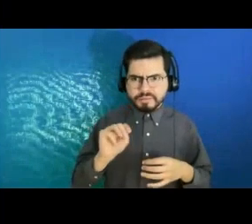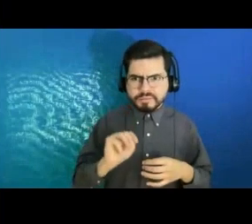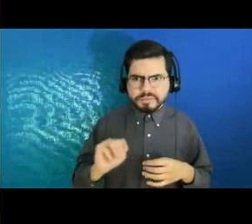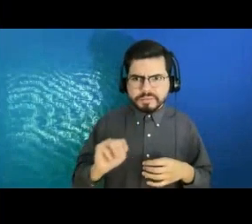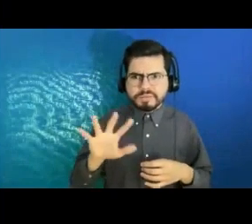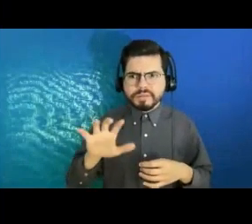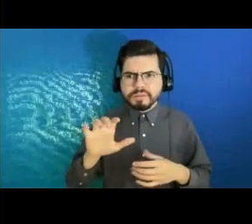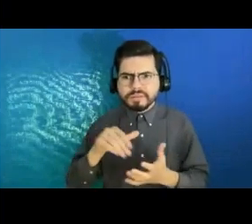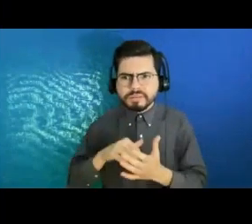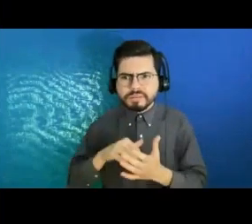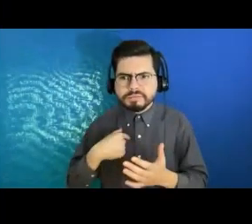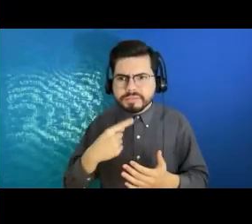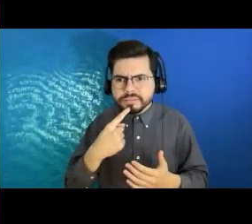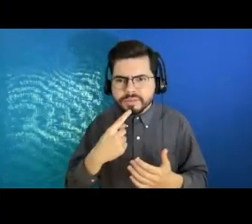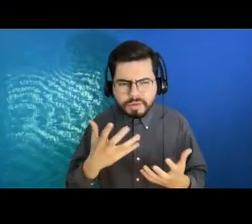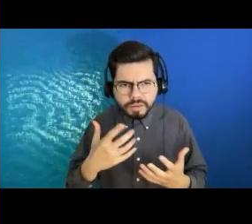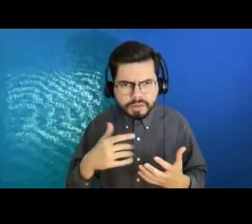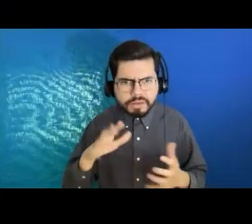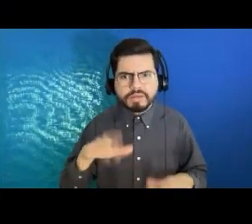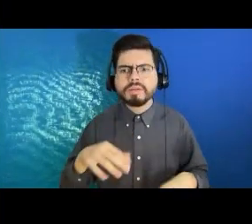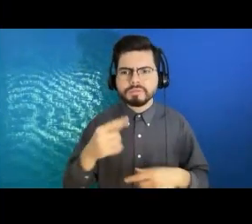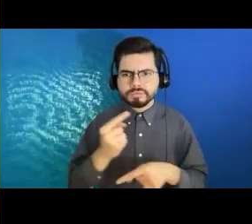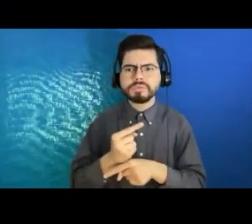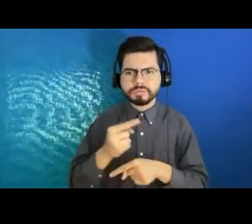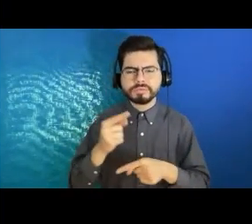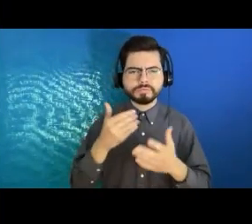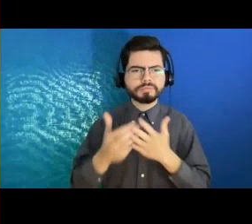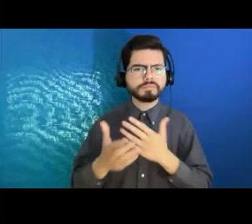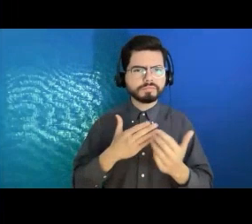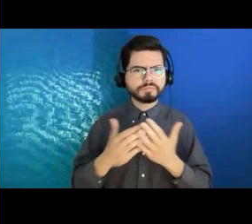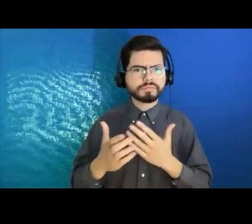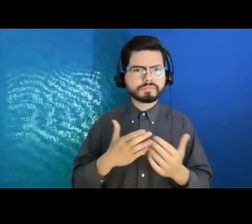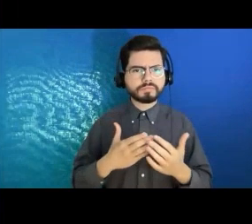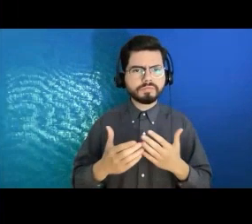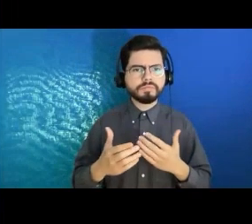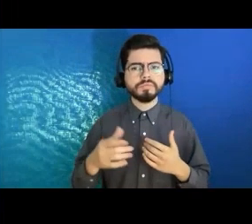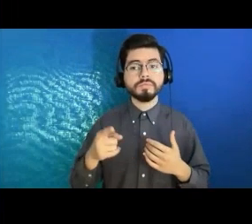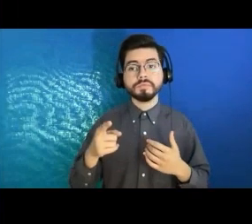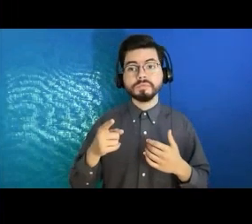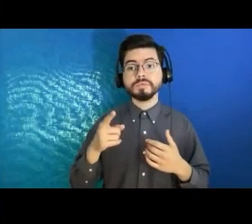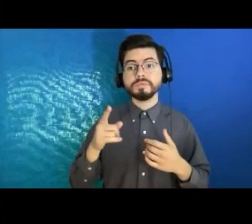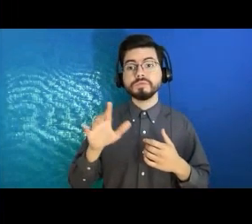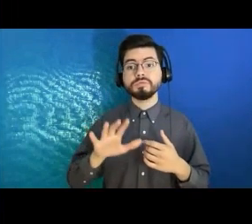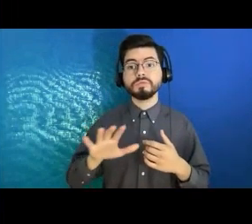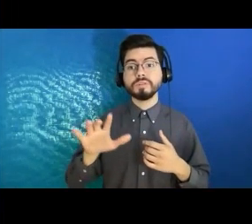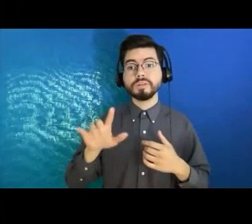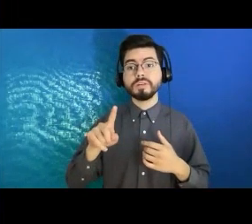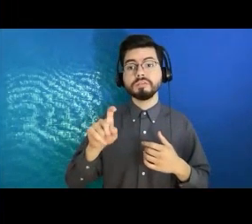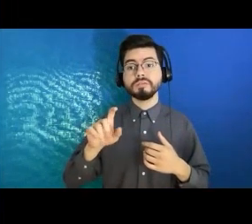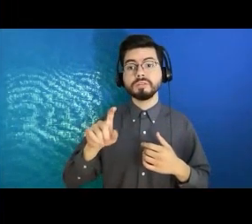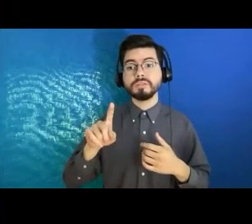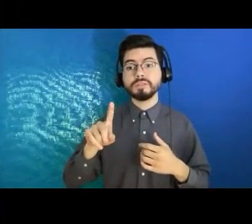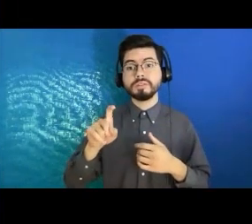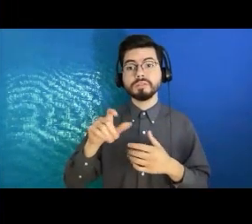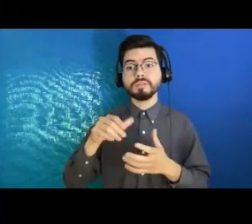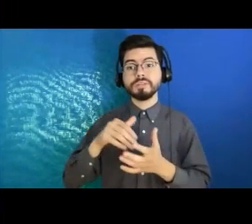500,000? Or yeah, that was right. And they use about another 100,000 outside of the park.